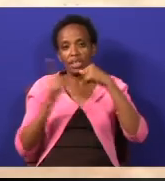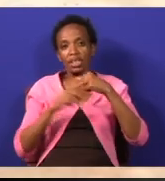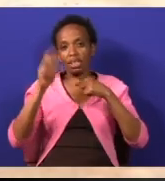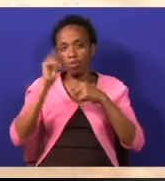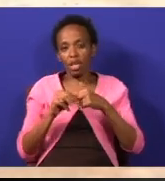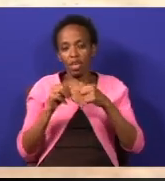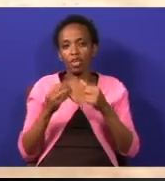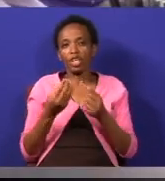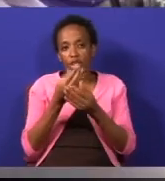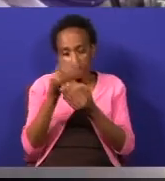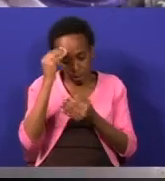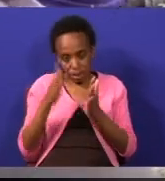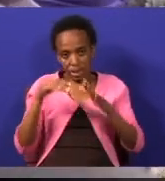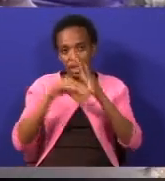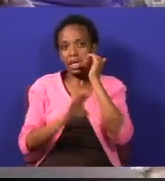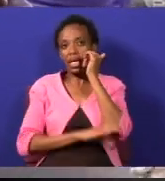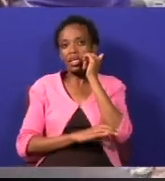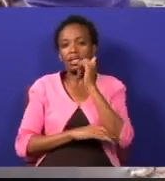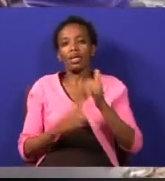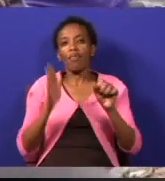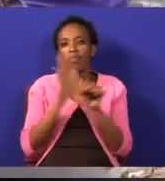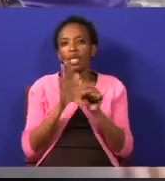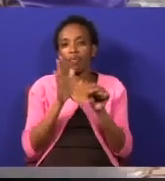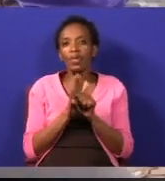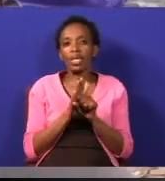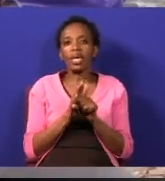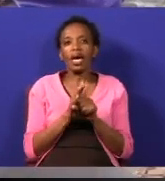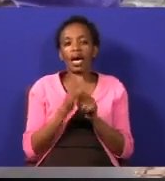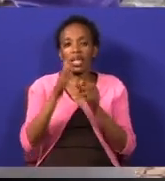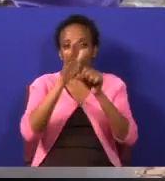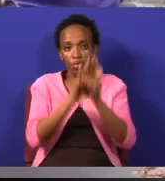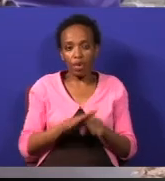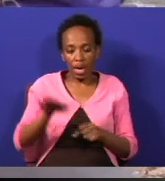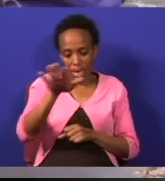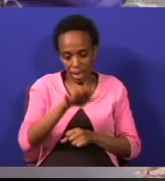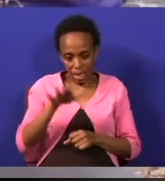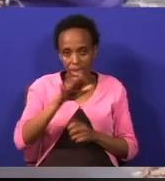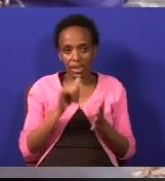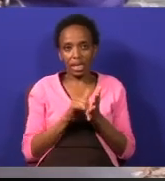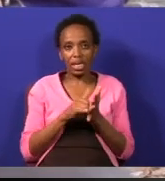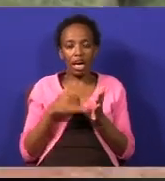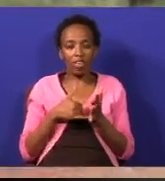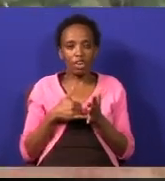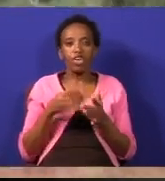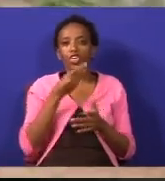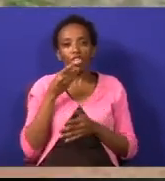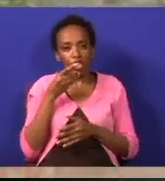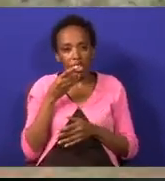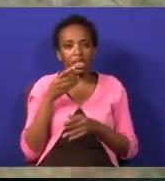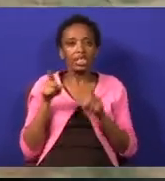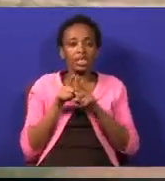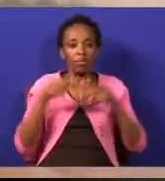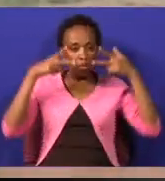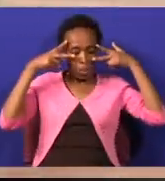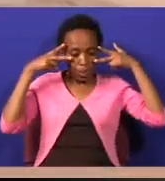school-going pupils and students in the country. A huge number of these ones are in the marginalized areas, which are faced by perennial drought, banditry